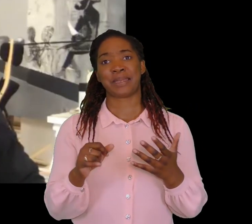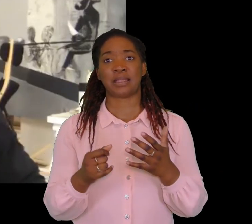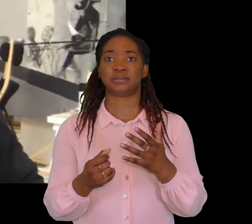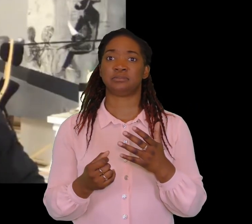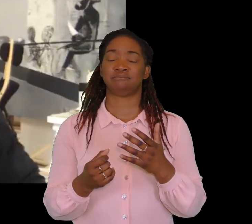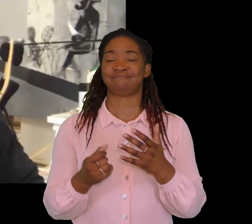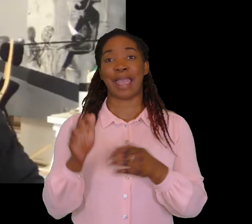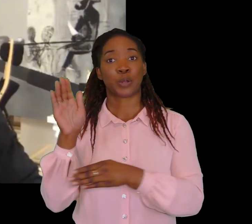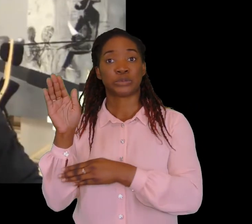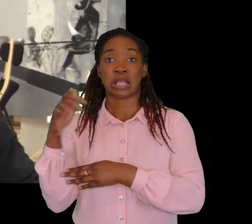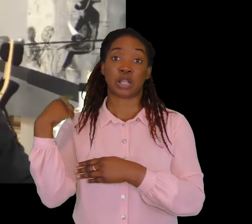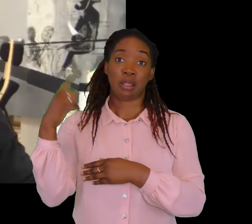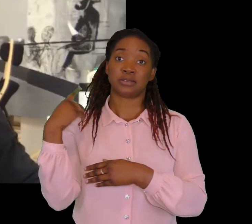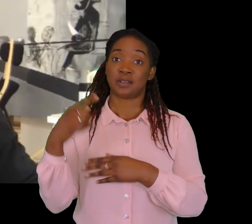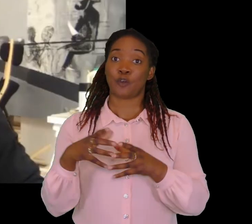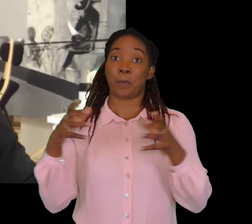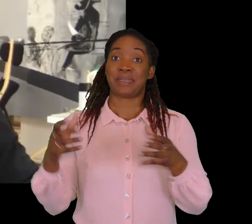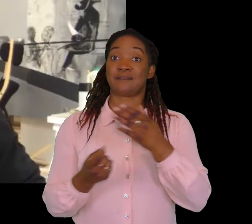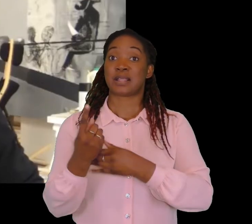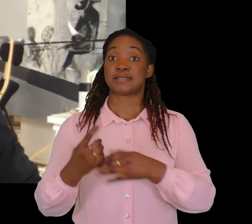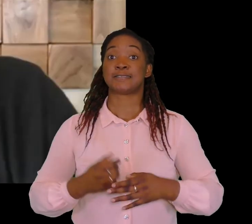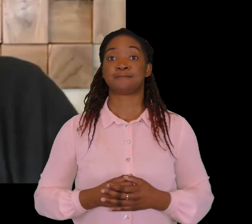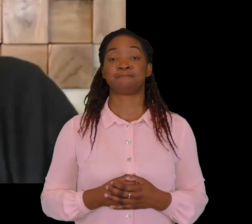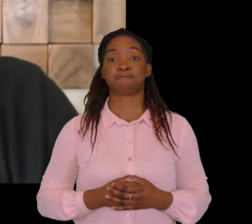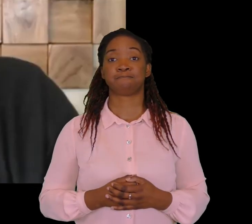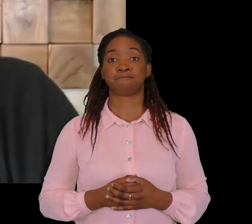have been outside of London.